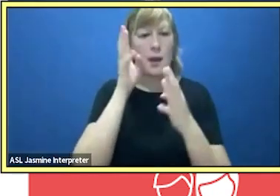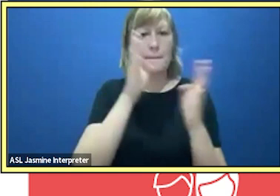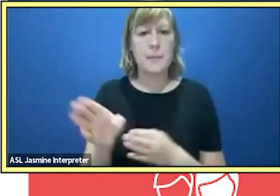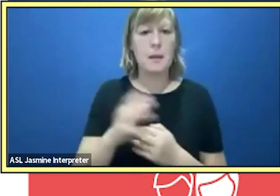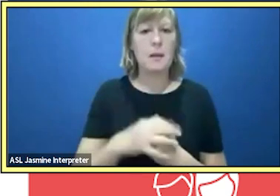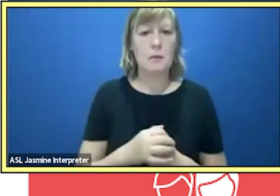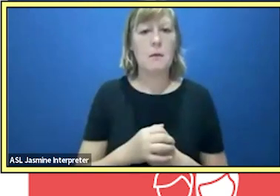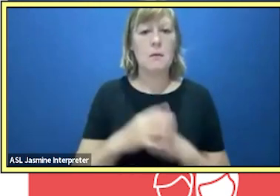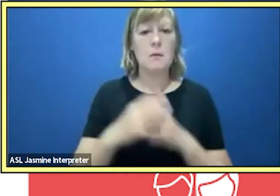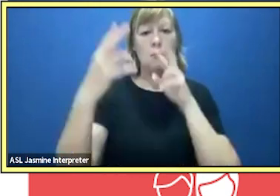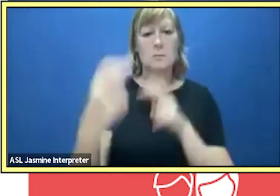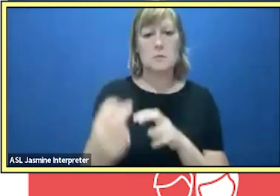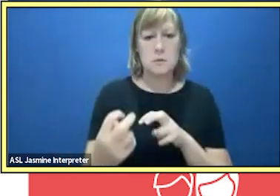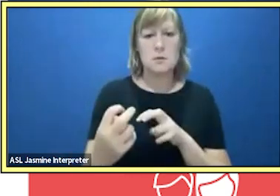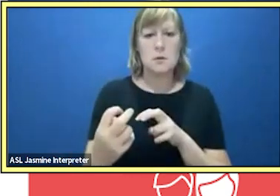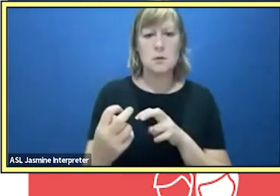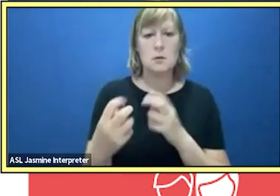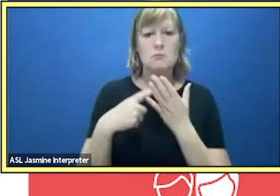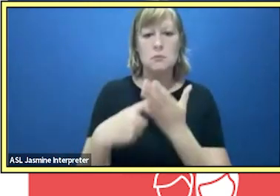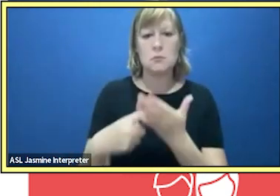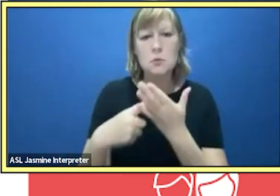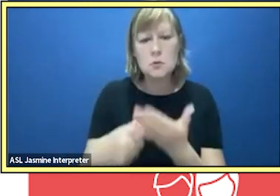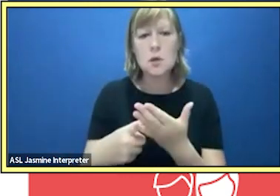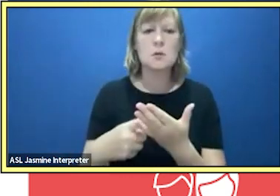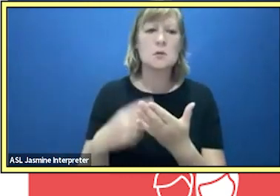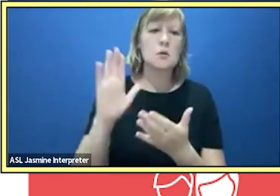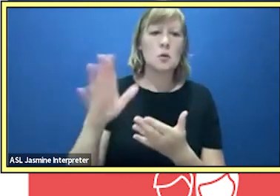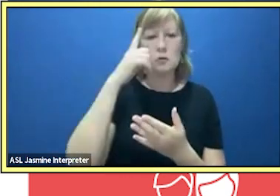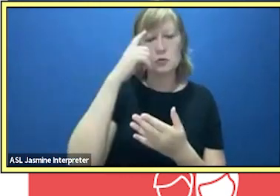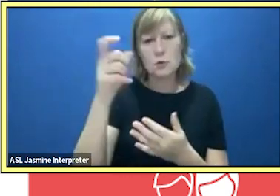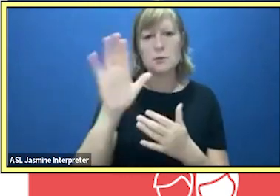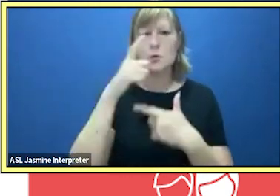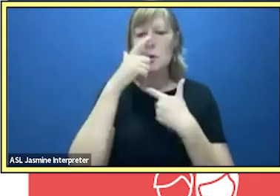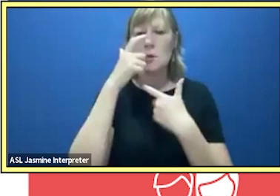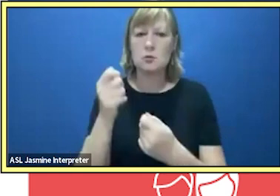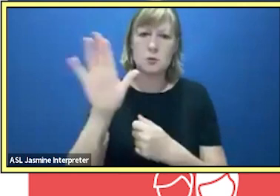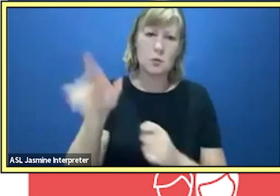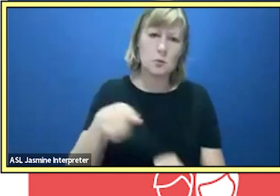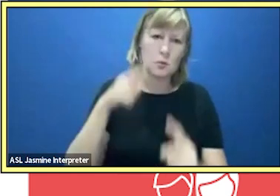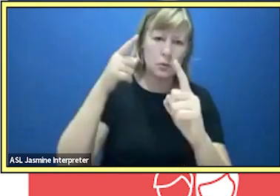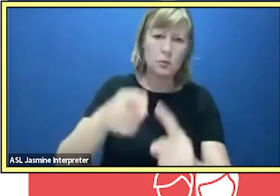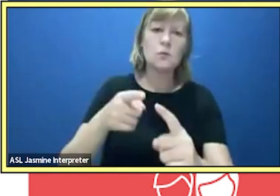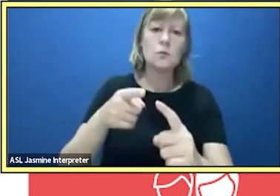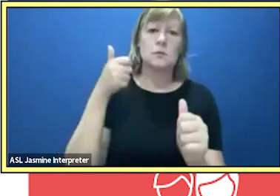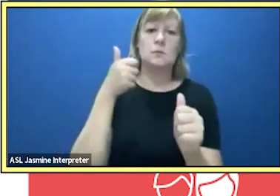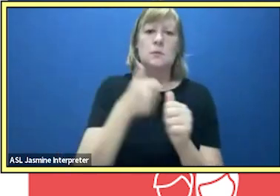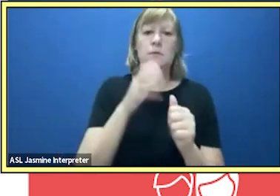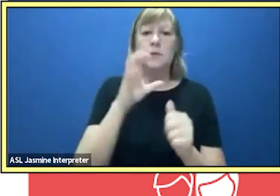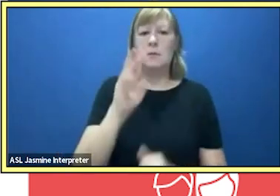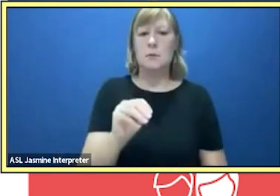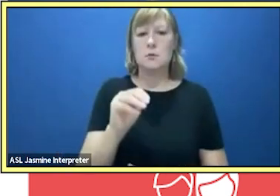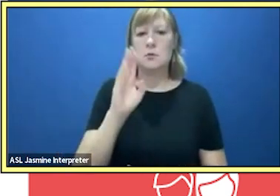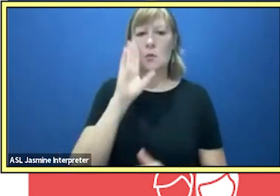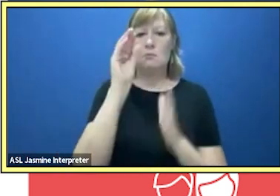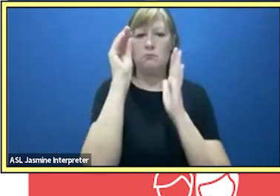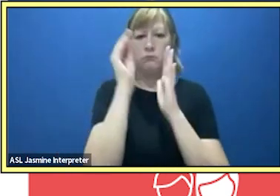plan. So they're going to sit with you, they're going to talk with you about your dreams and your interests and your goals, and they will be the